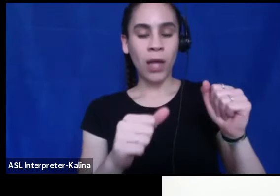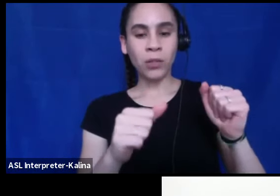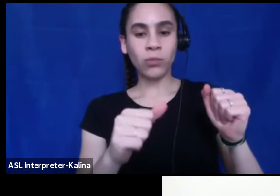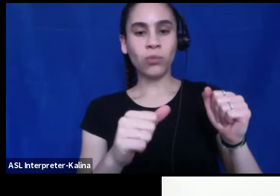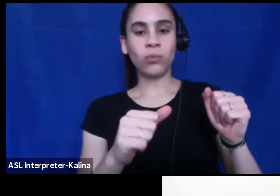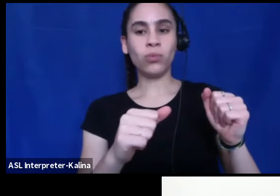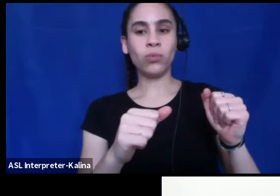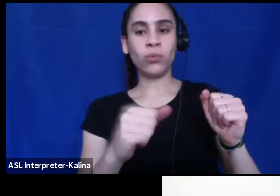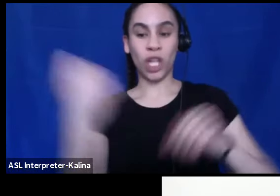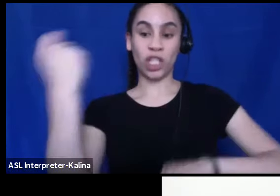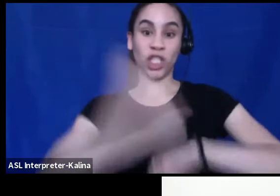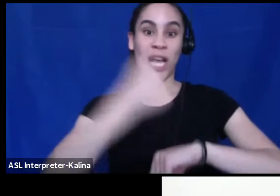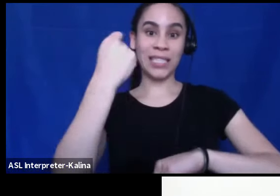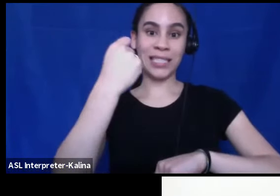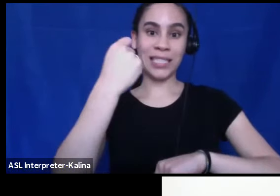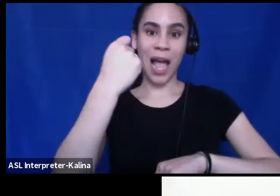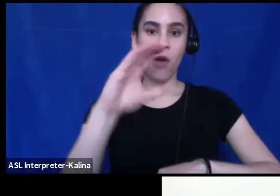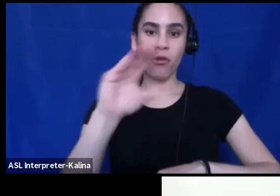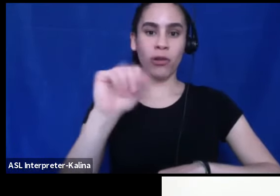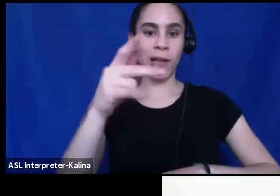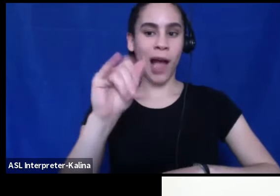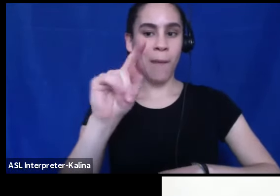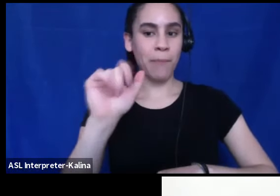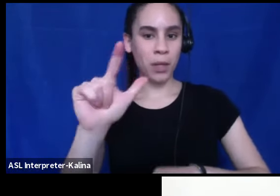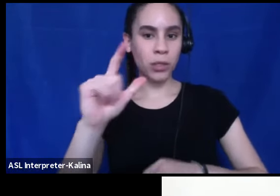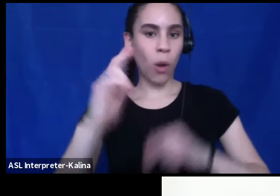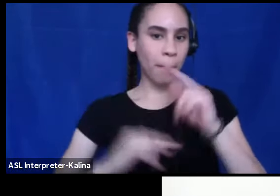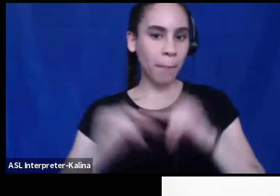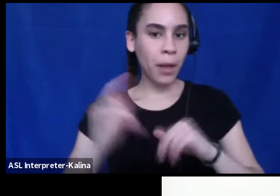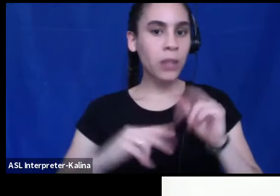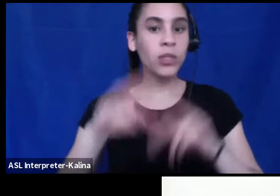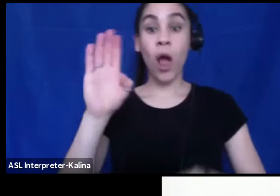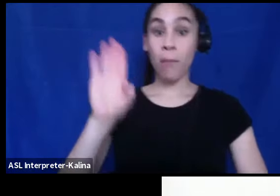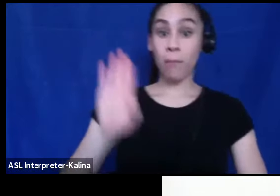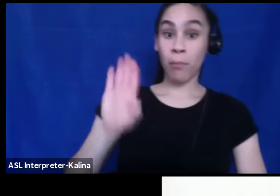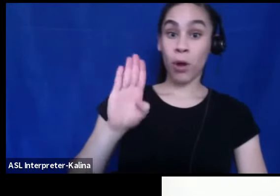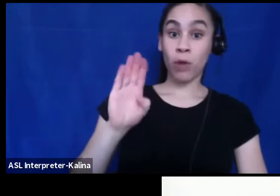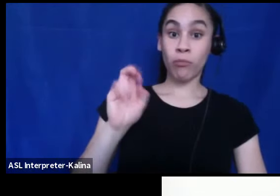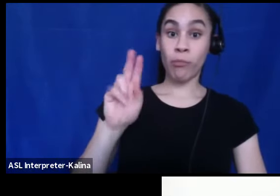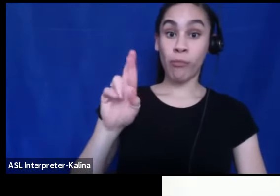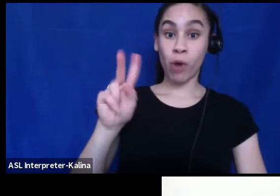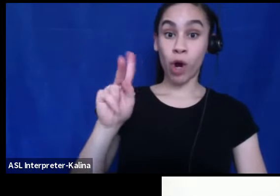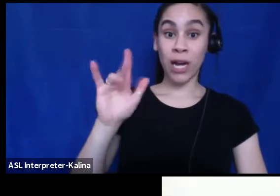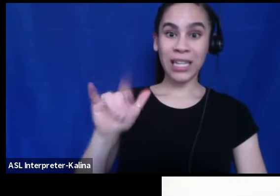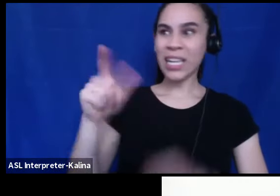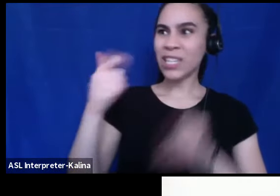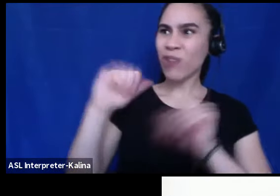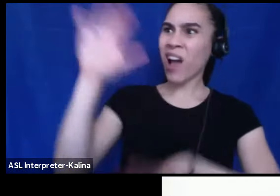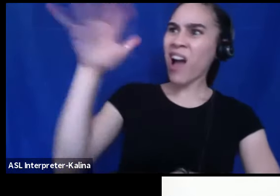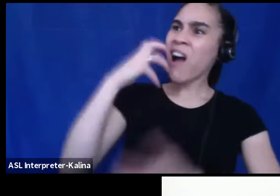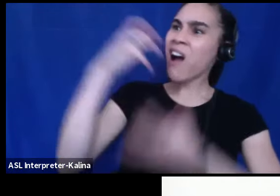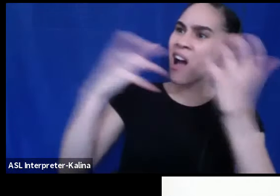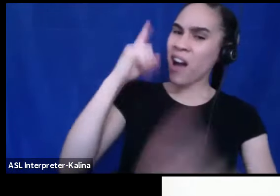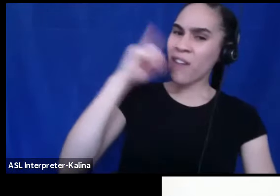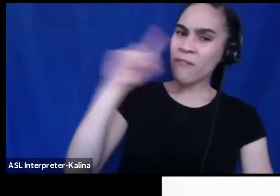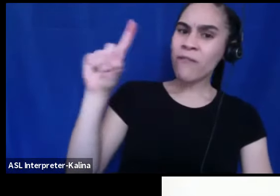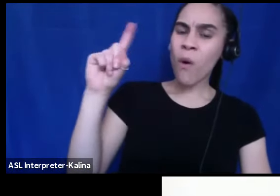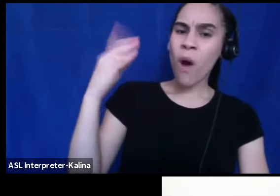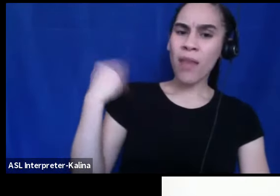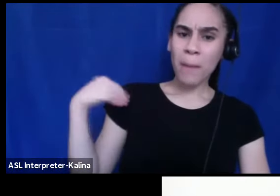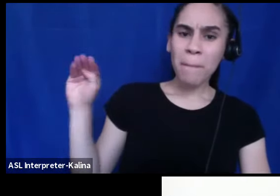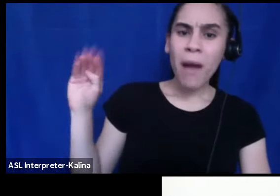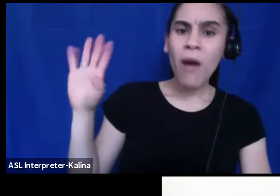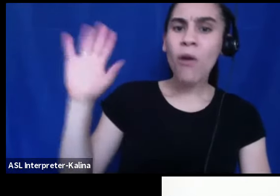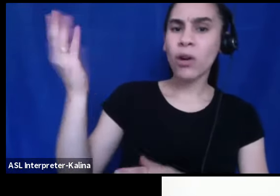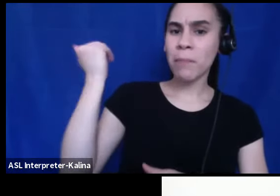building, or were in Berkeley, like trying to like get the mayor to talk to them, that other groups came in to help and support them during those times.